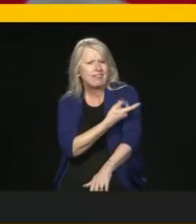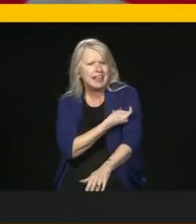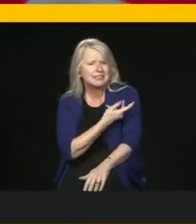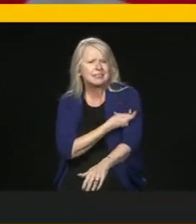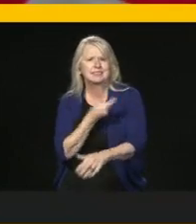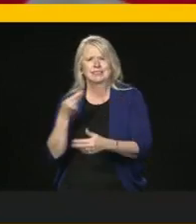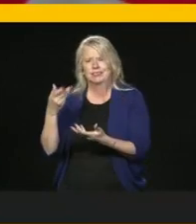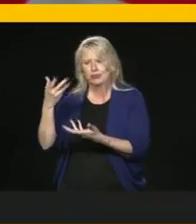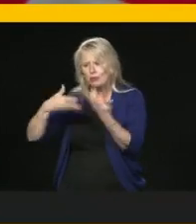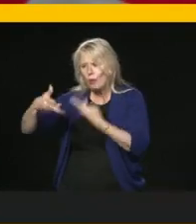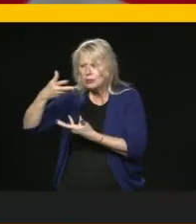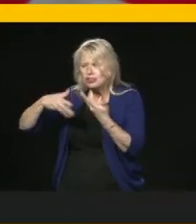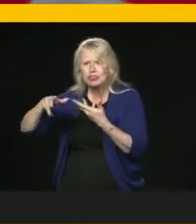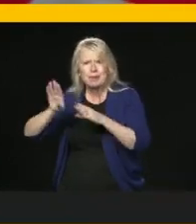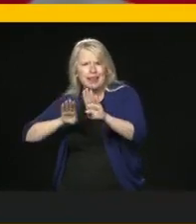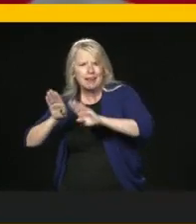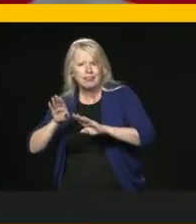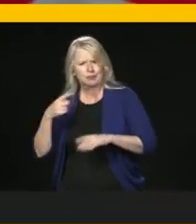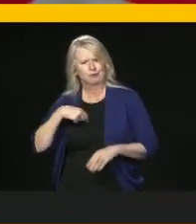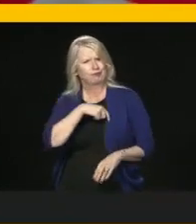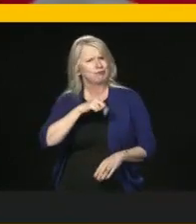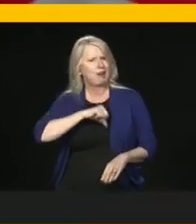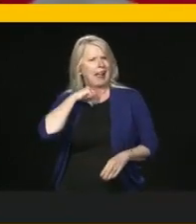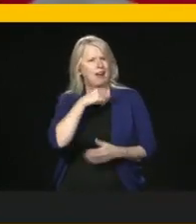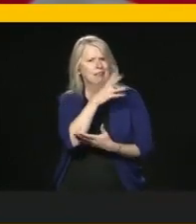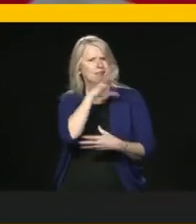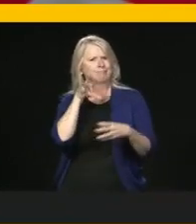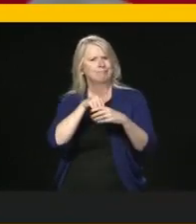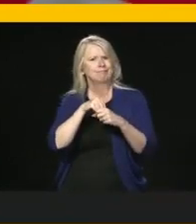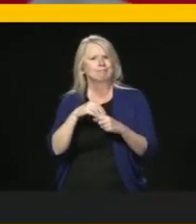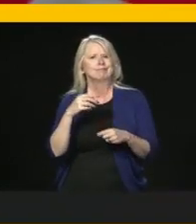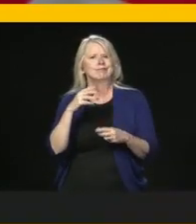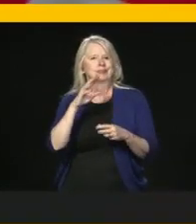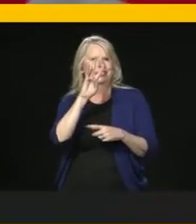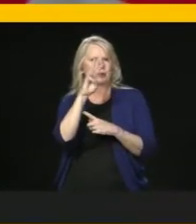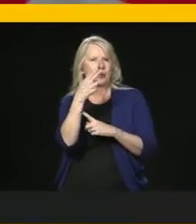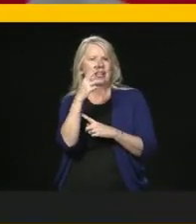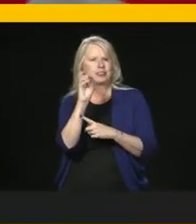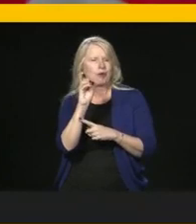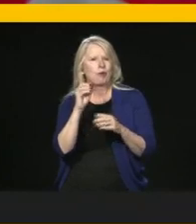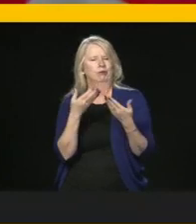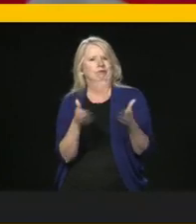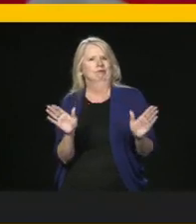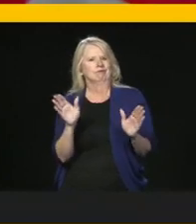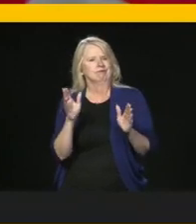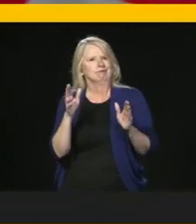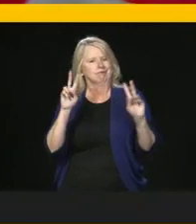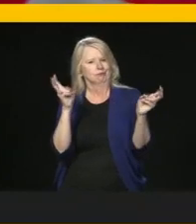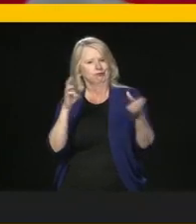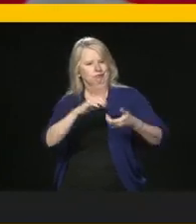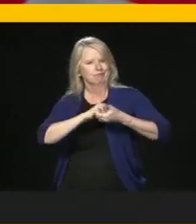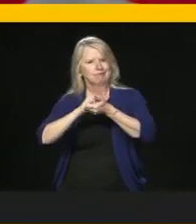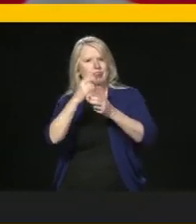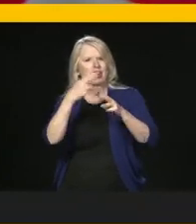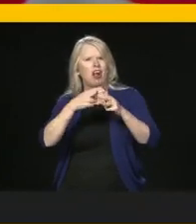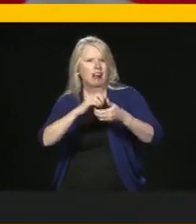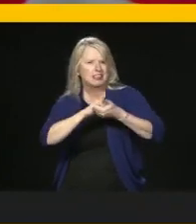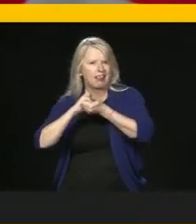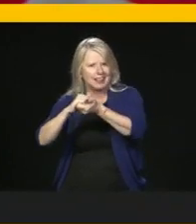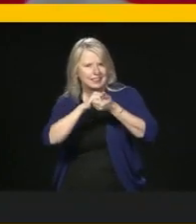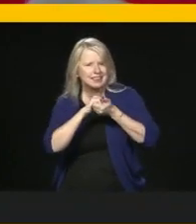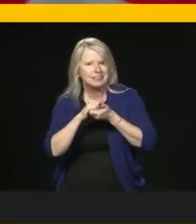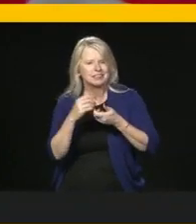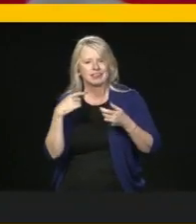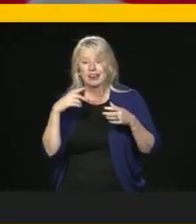of the WHO large global trial called Solidarity, designed to rapidly gather data on the most